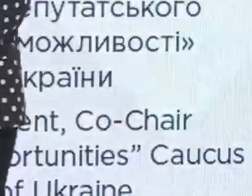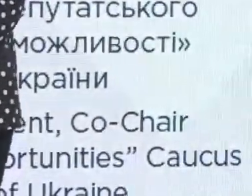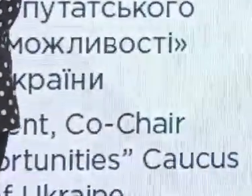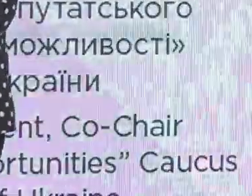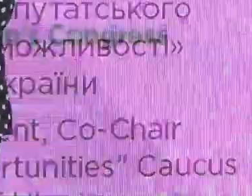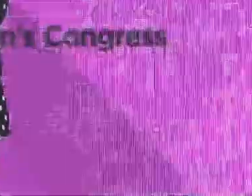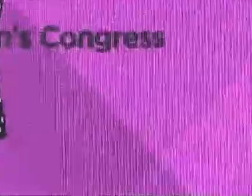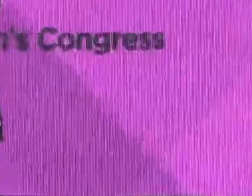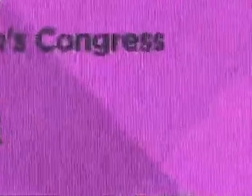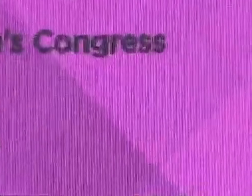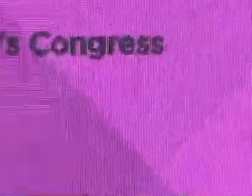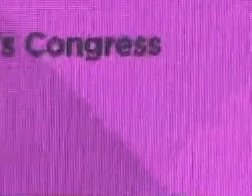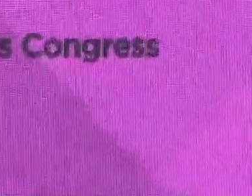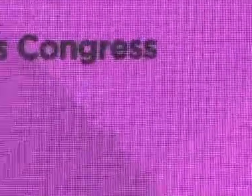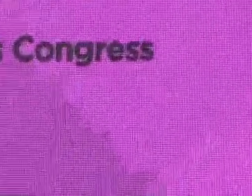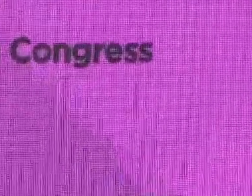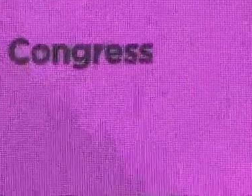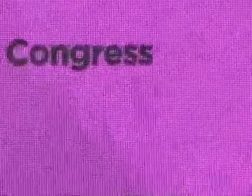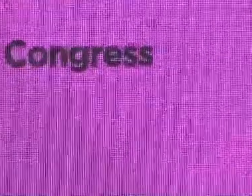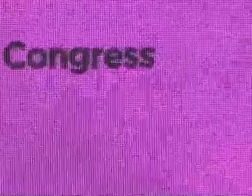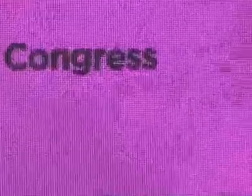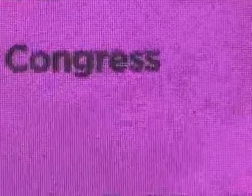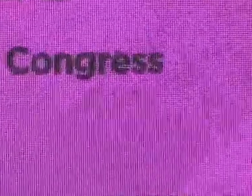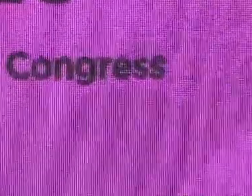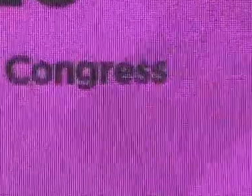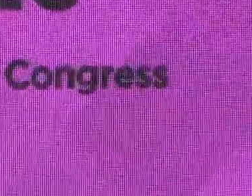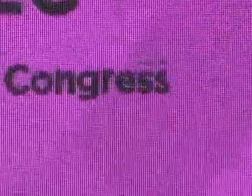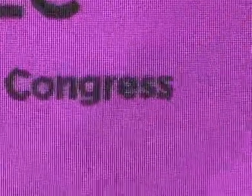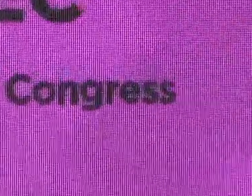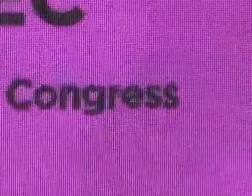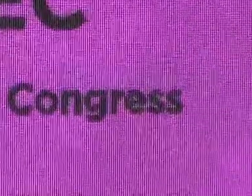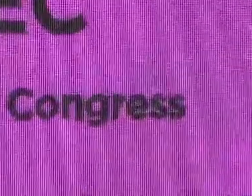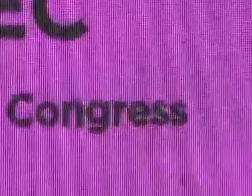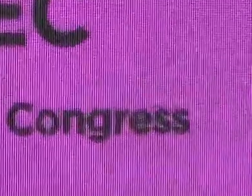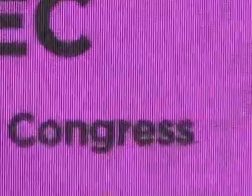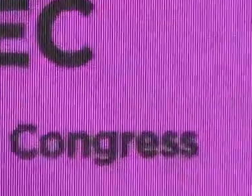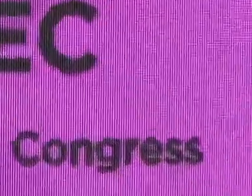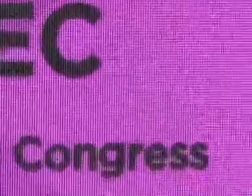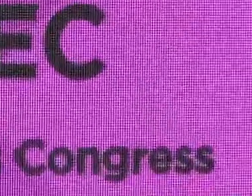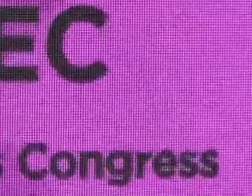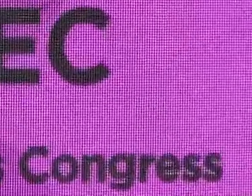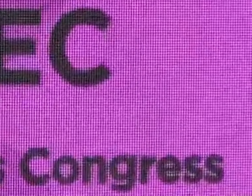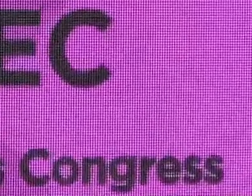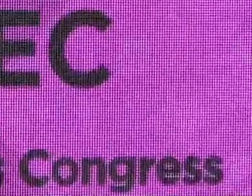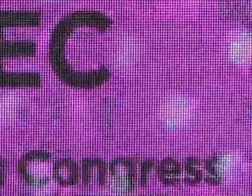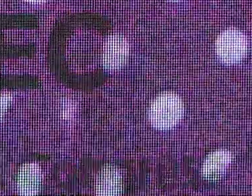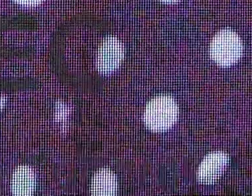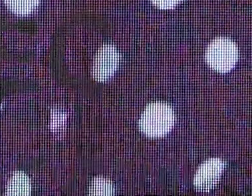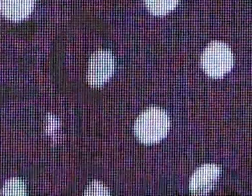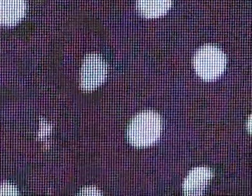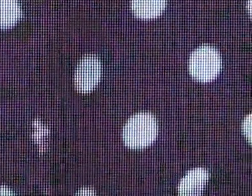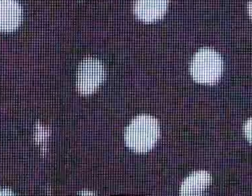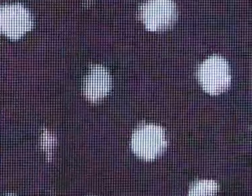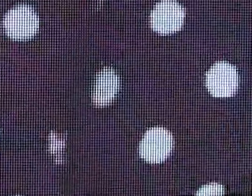Good afternoon, dear colleagues. I would like to welcome everybody here and thank that you are with us today.